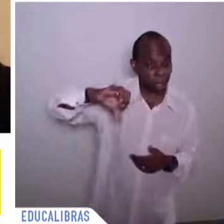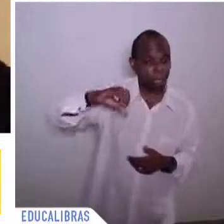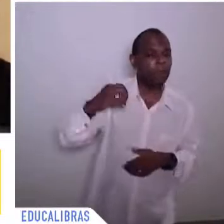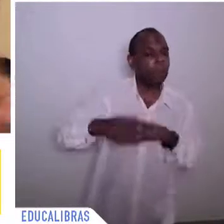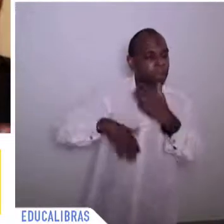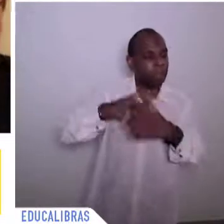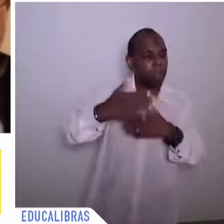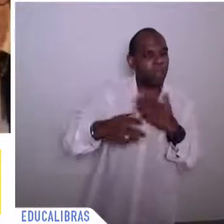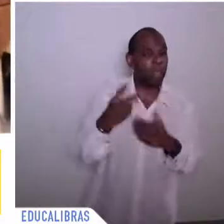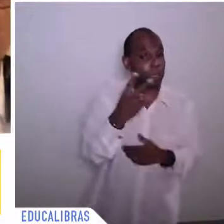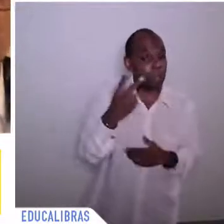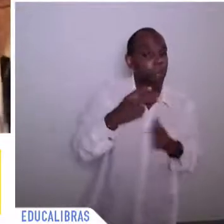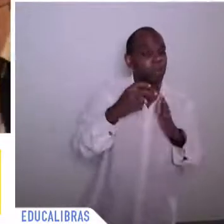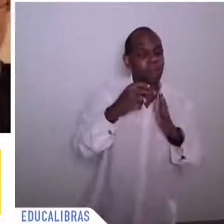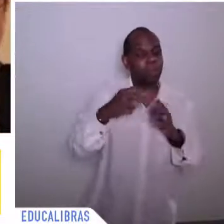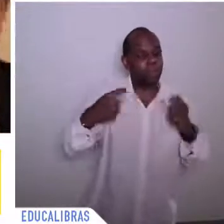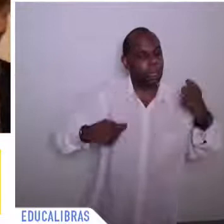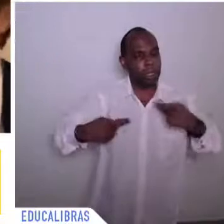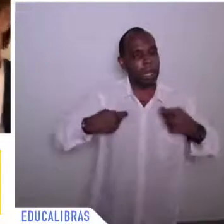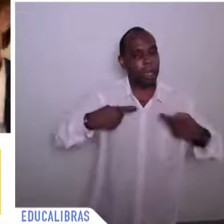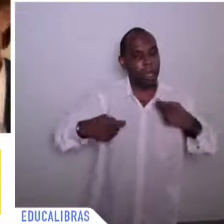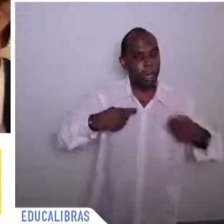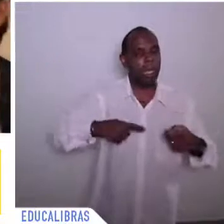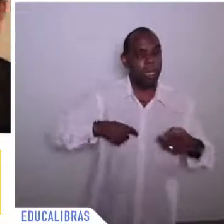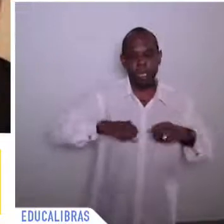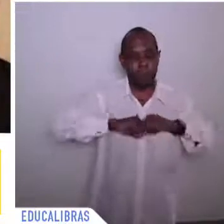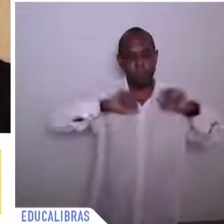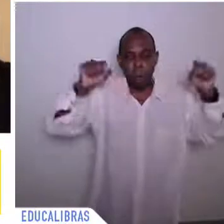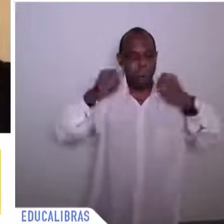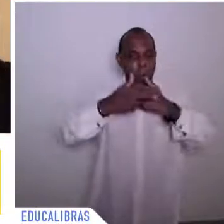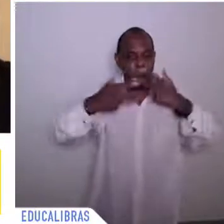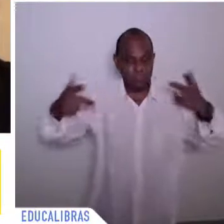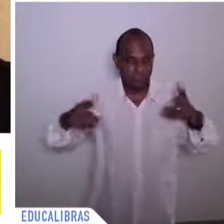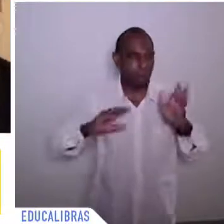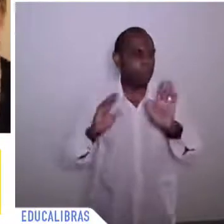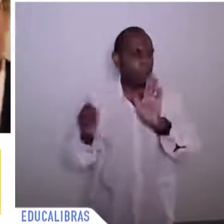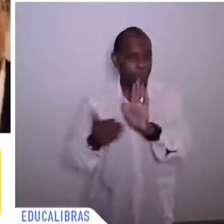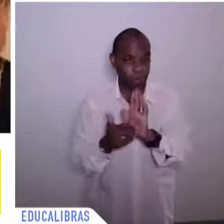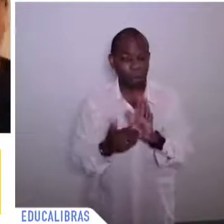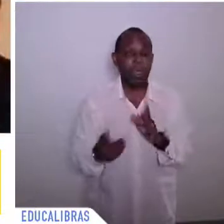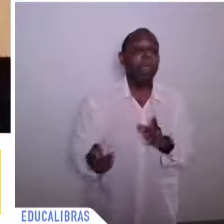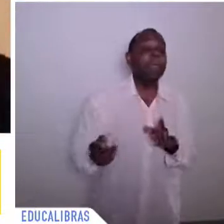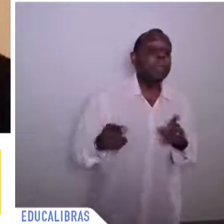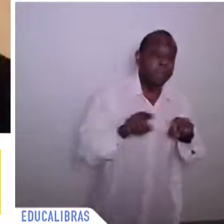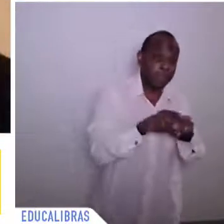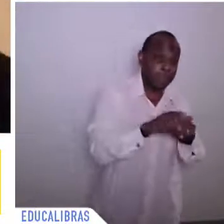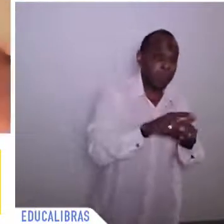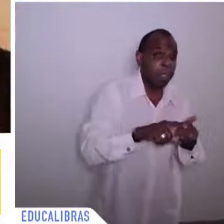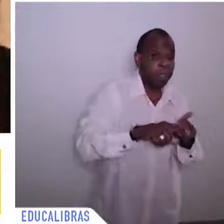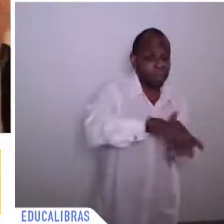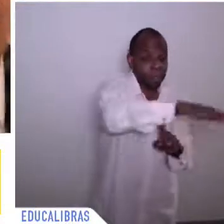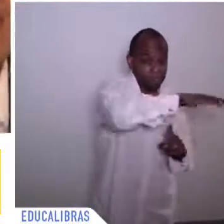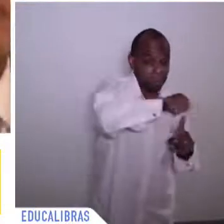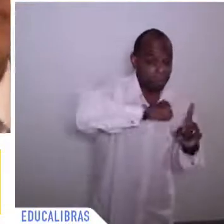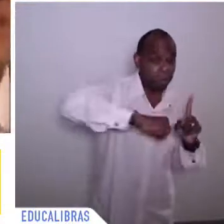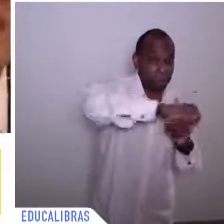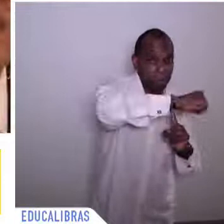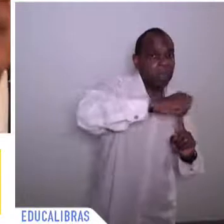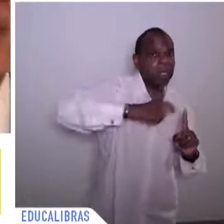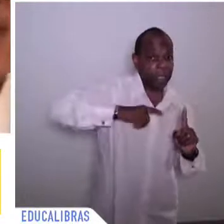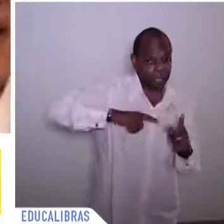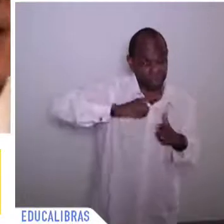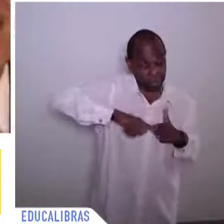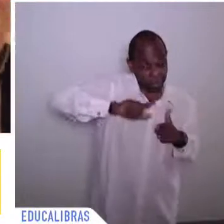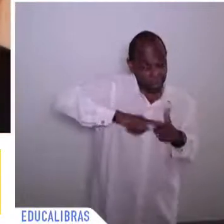the Constitution of Weimar in 1919, and you have other authoritarian governments, you have go back to the